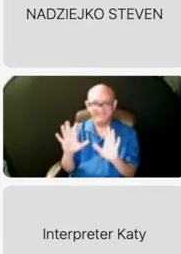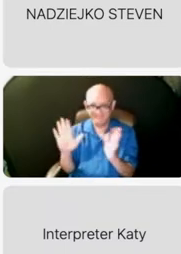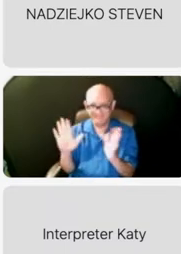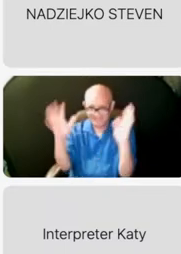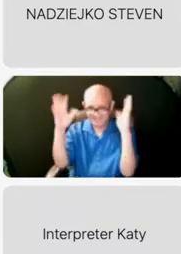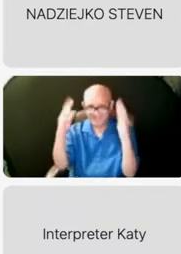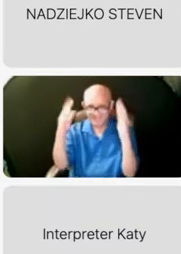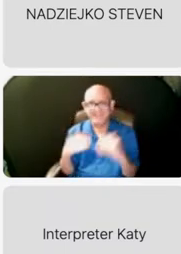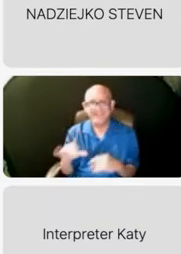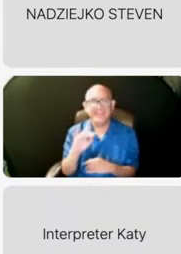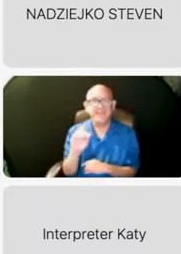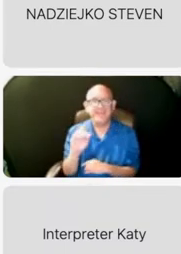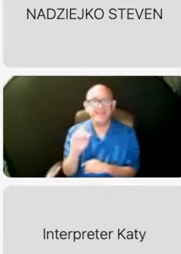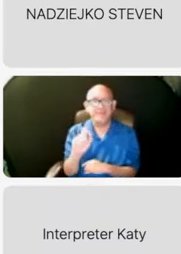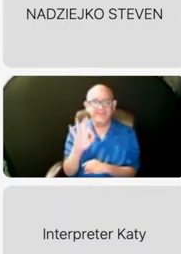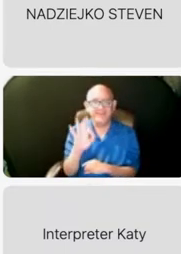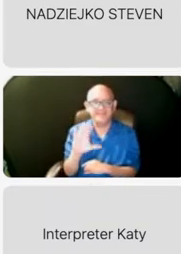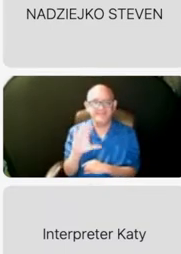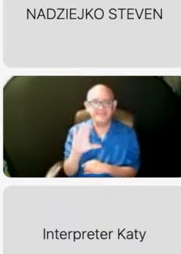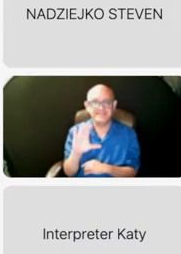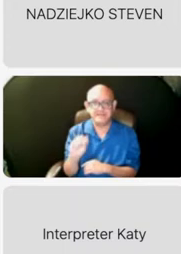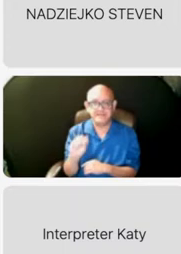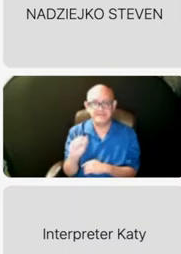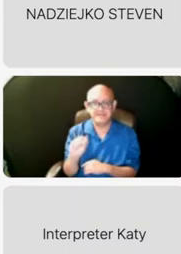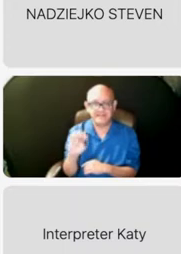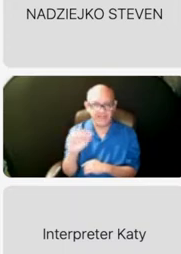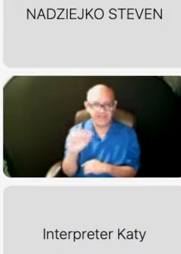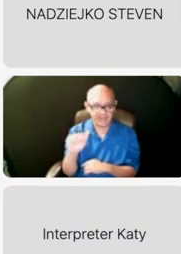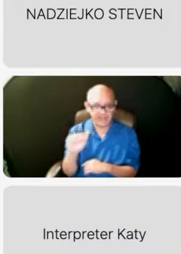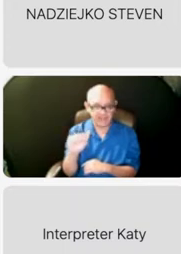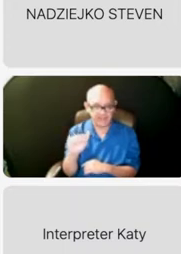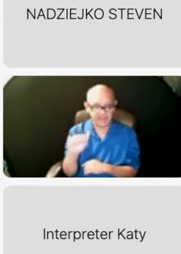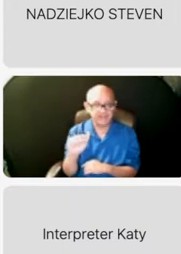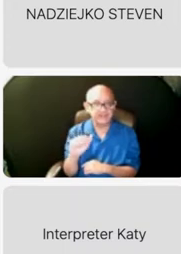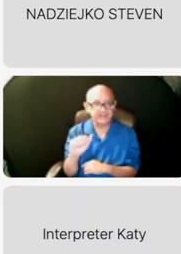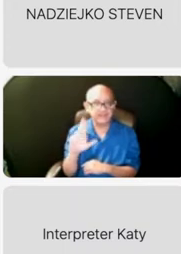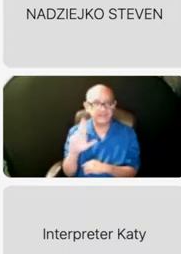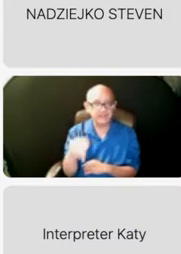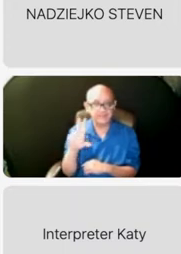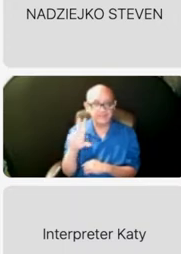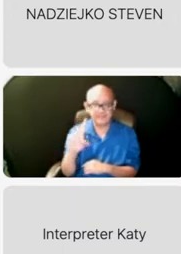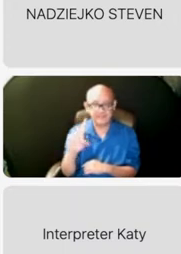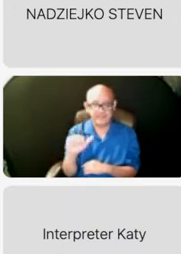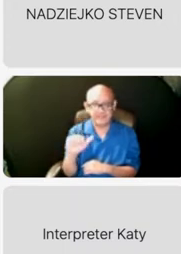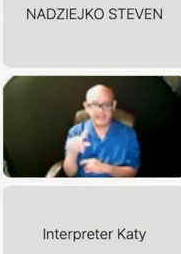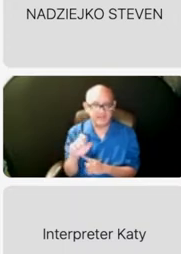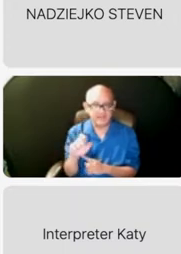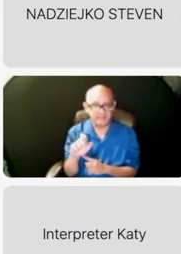csca update we do not have a representative